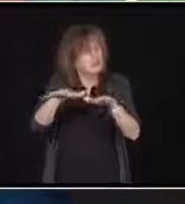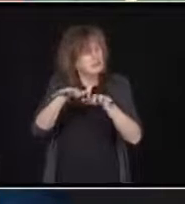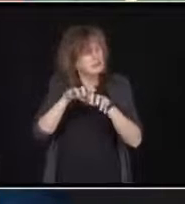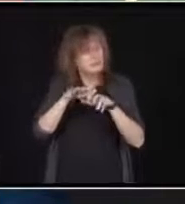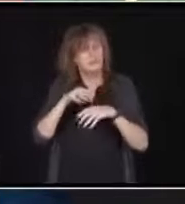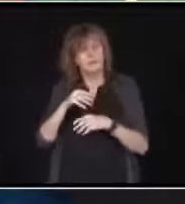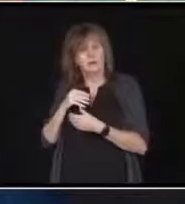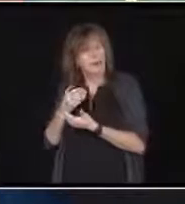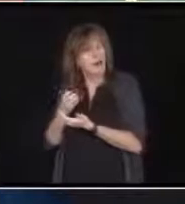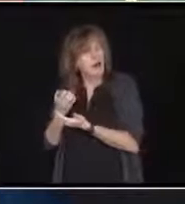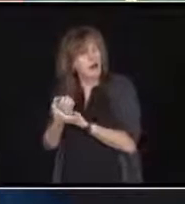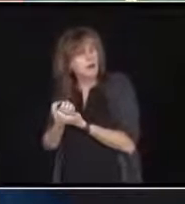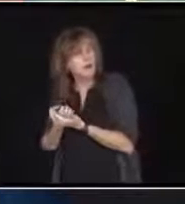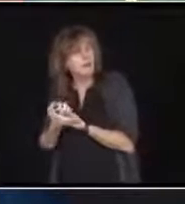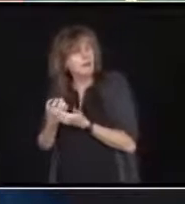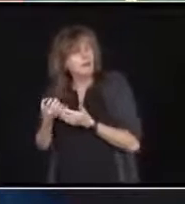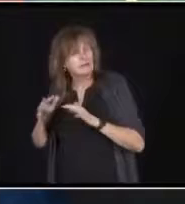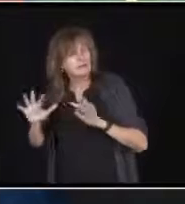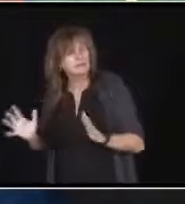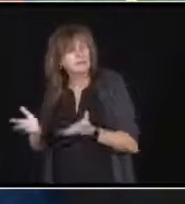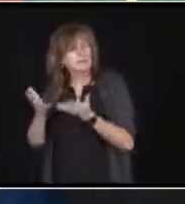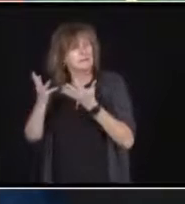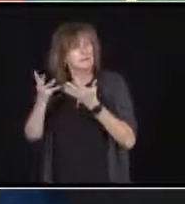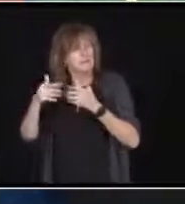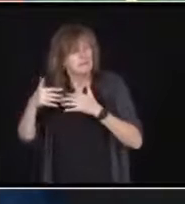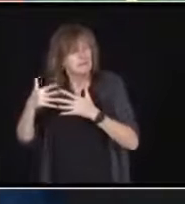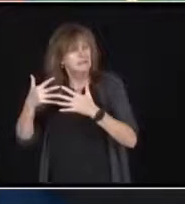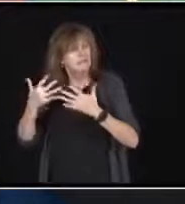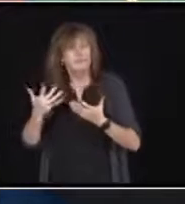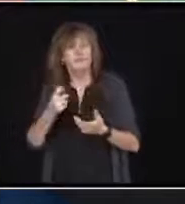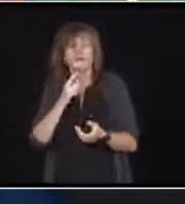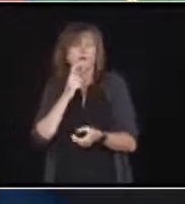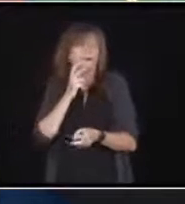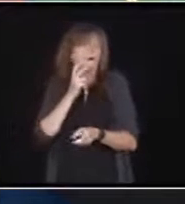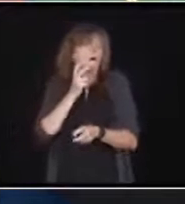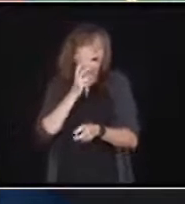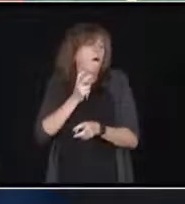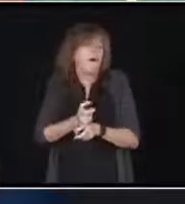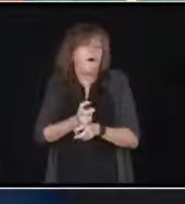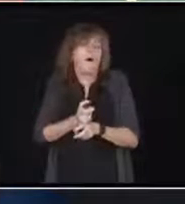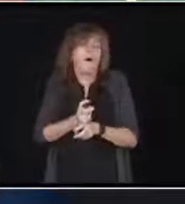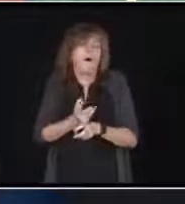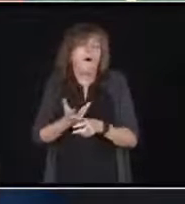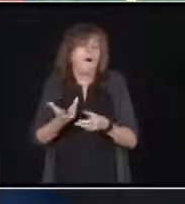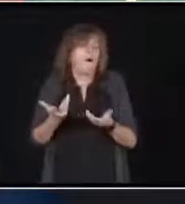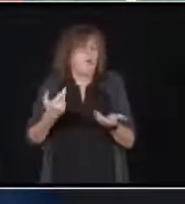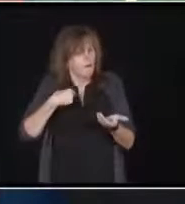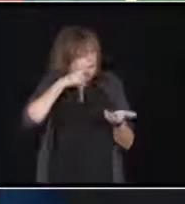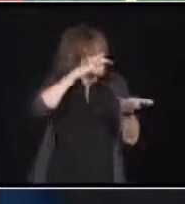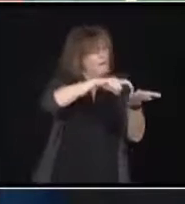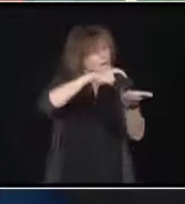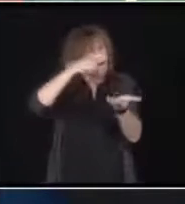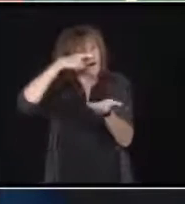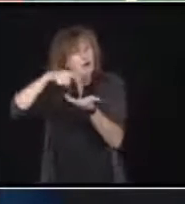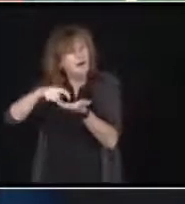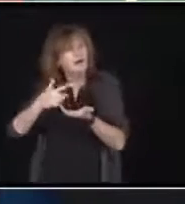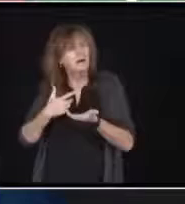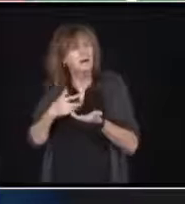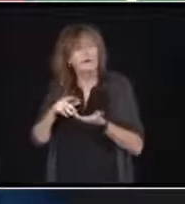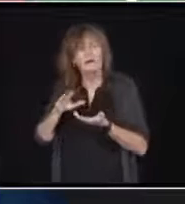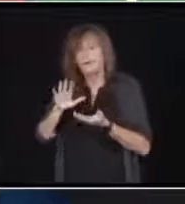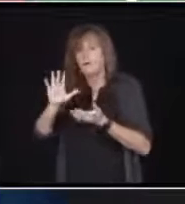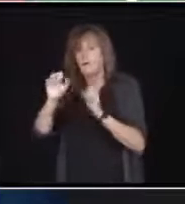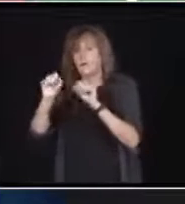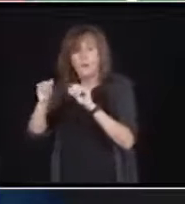it is a difficult situation for everyone. We recognize that, but it's not like I can say, well, just because your gym didn't have an outbreak, there's no